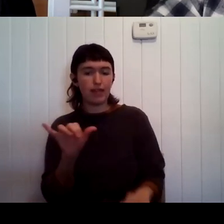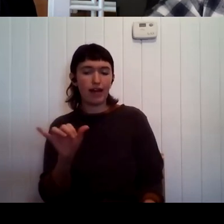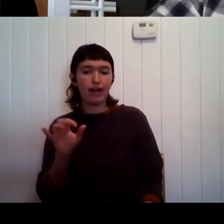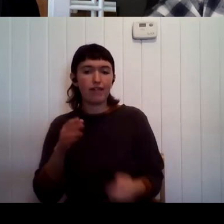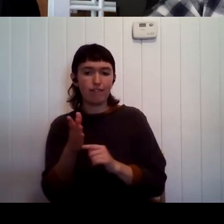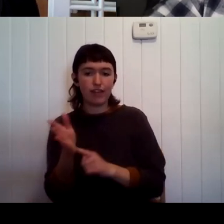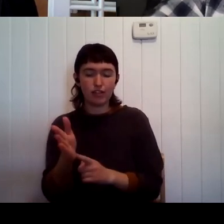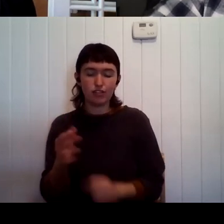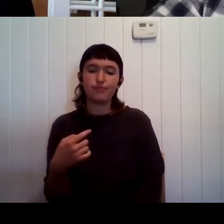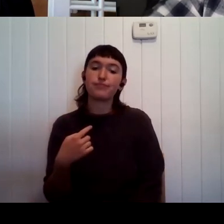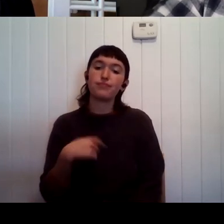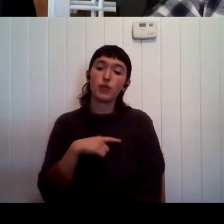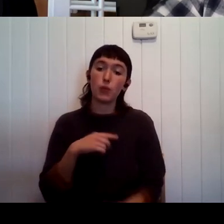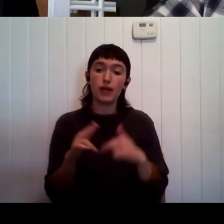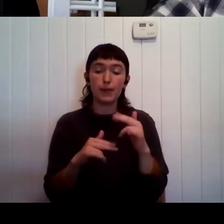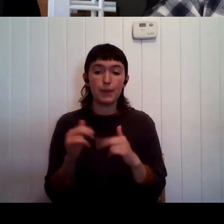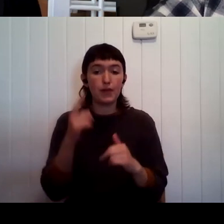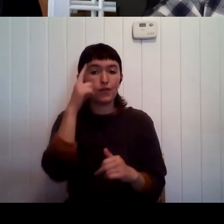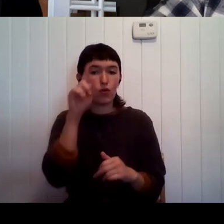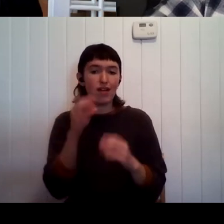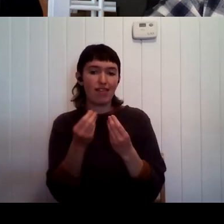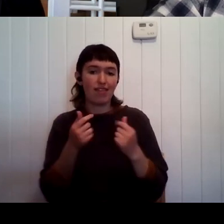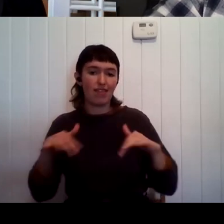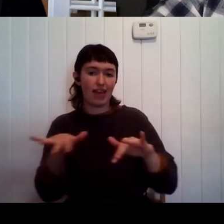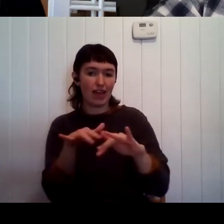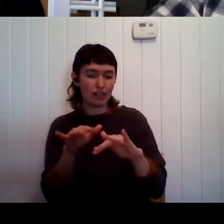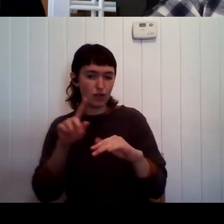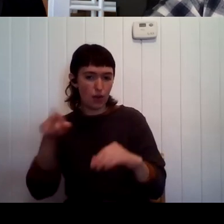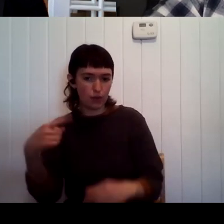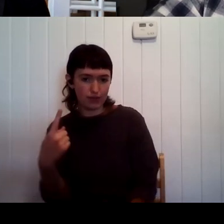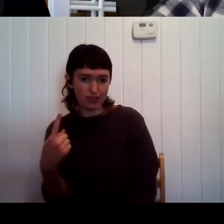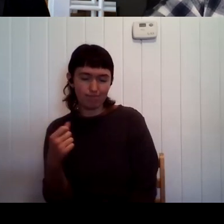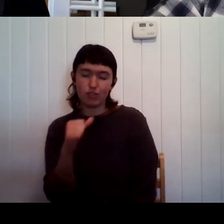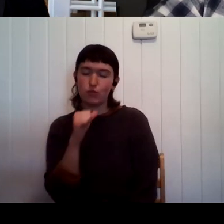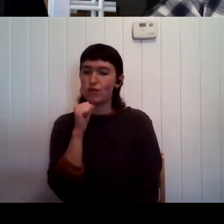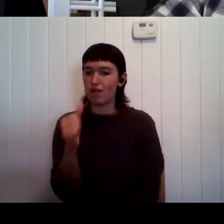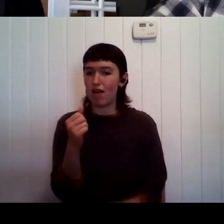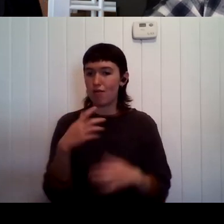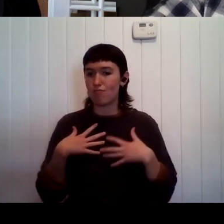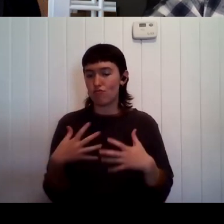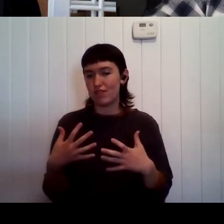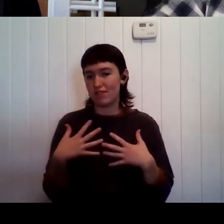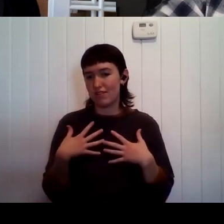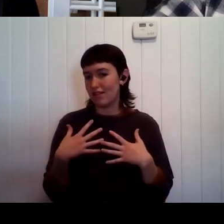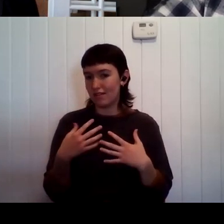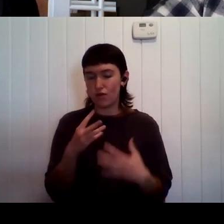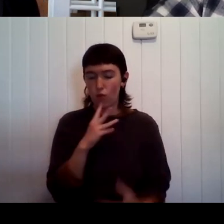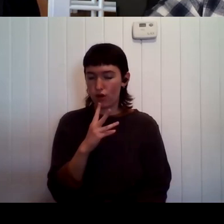been designed for land only. As in not breathing underwater.